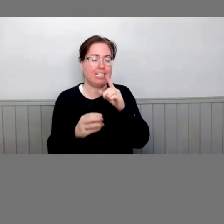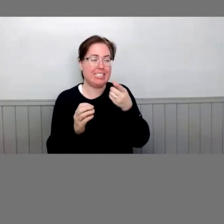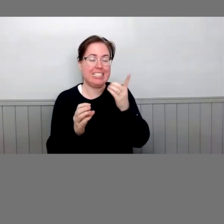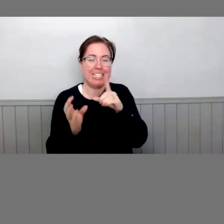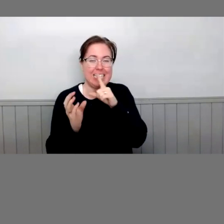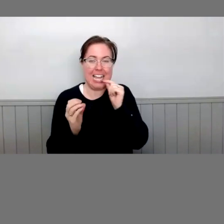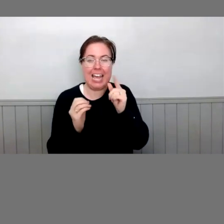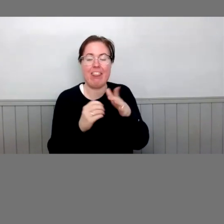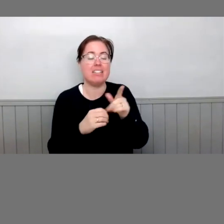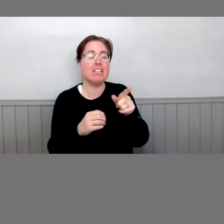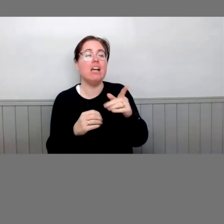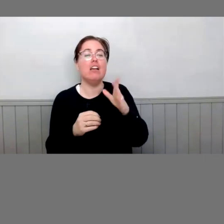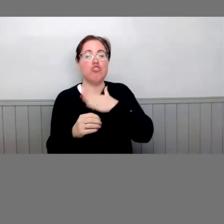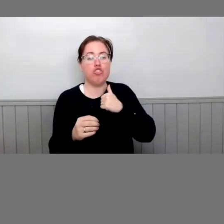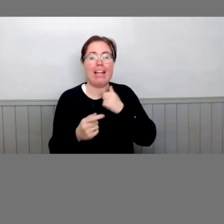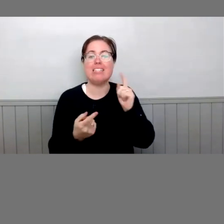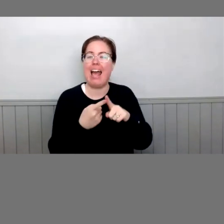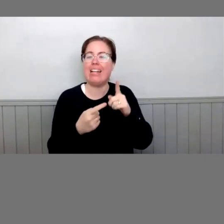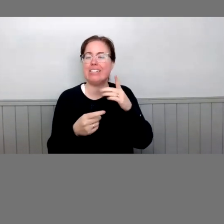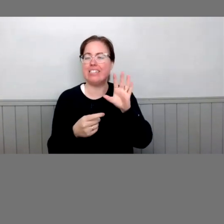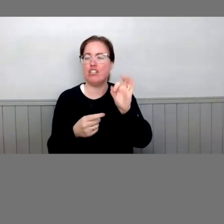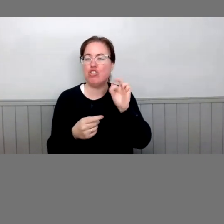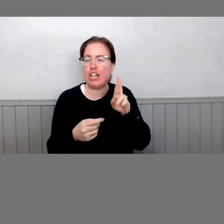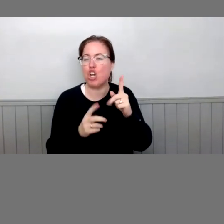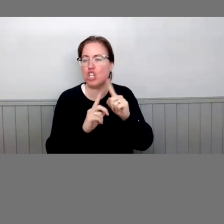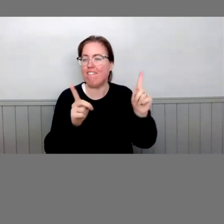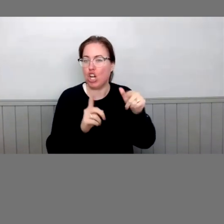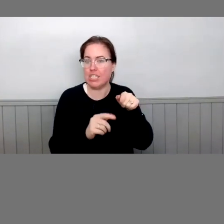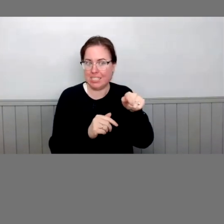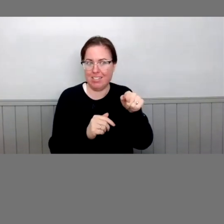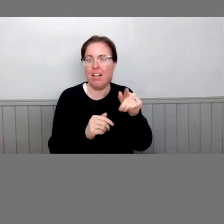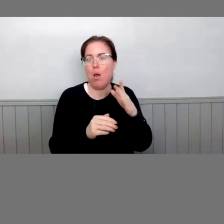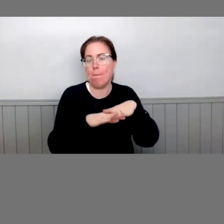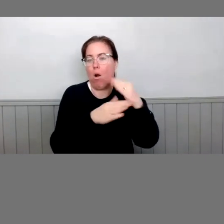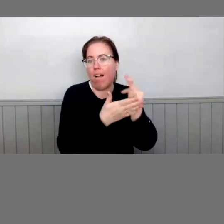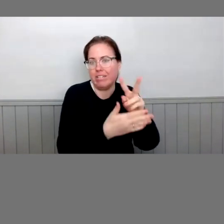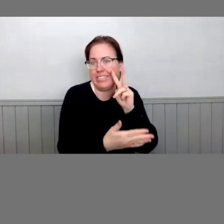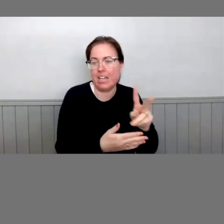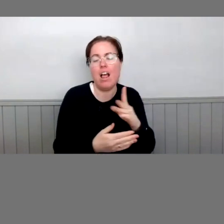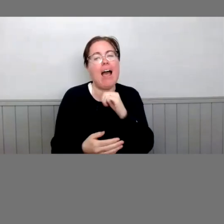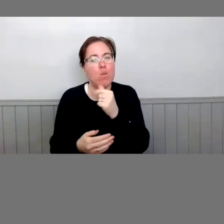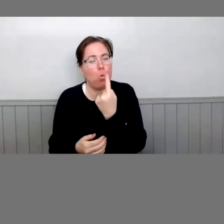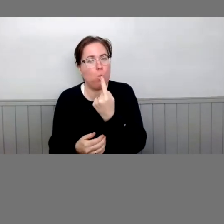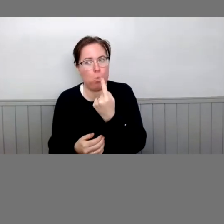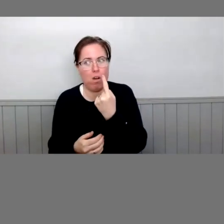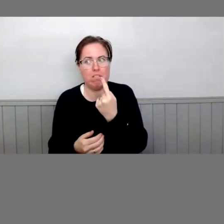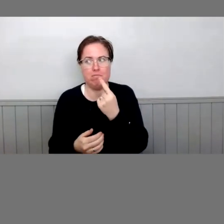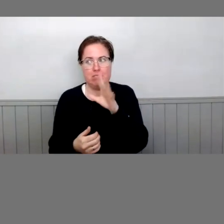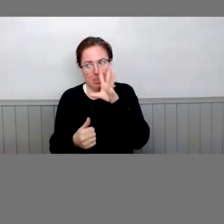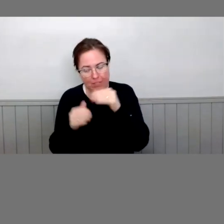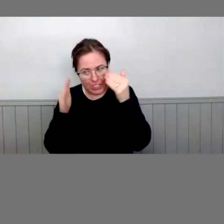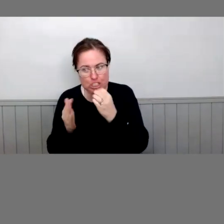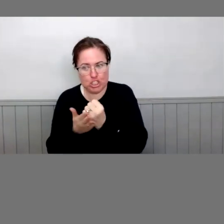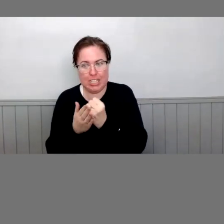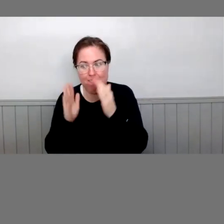the findings. There was no studies that focused specifically on the intersex population that we identified, and